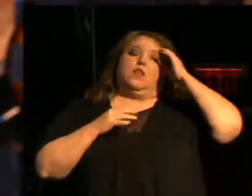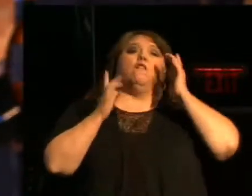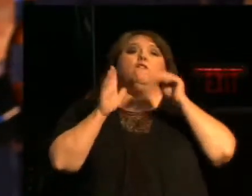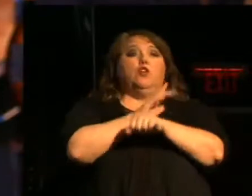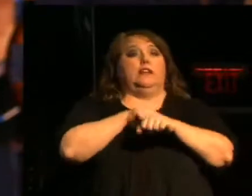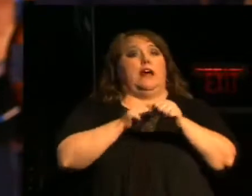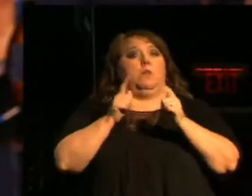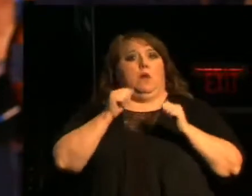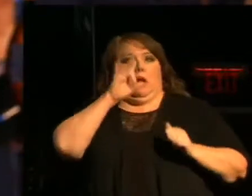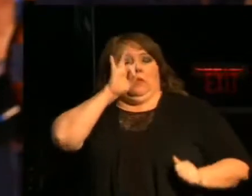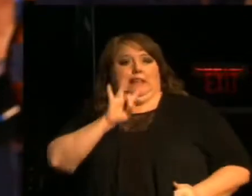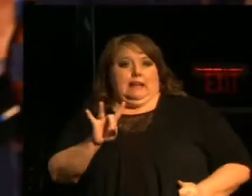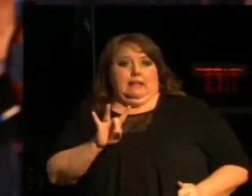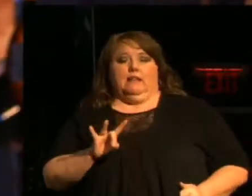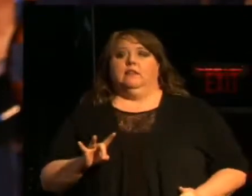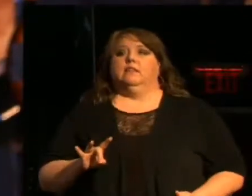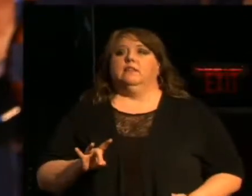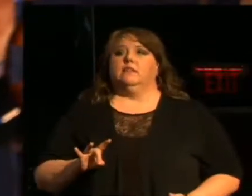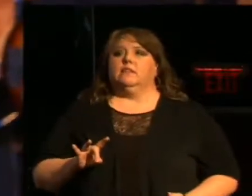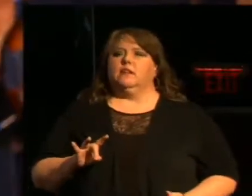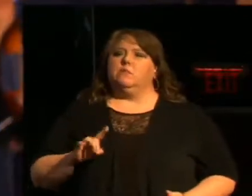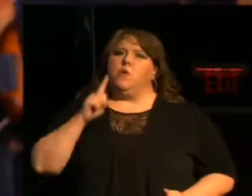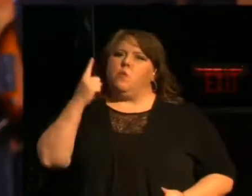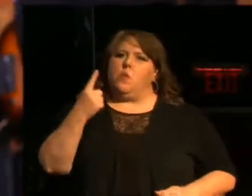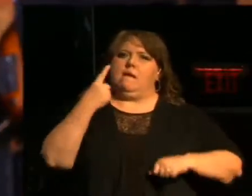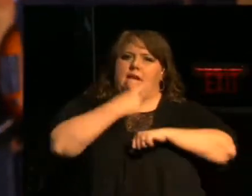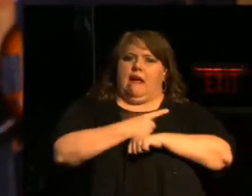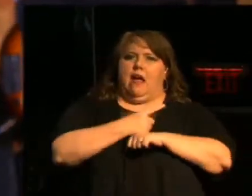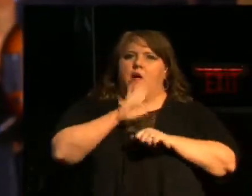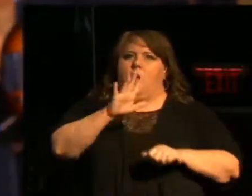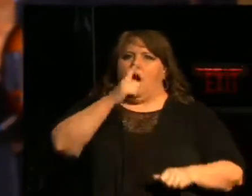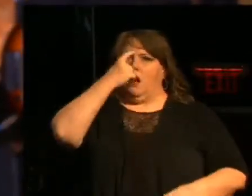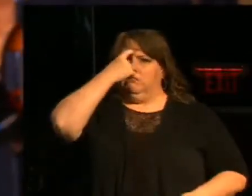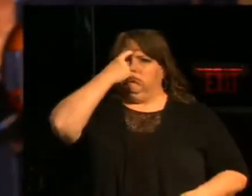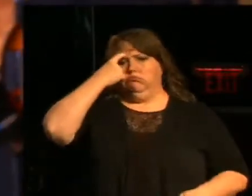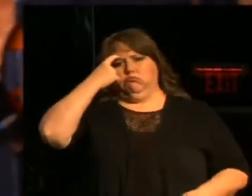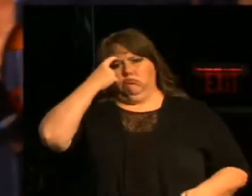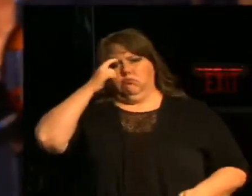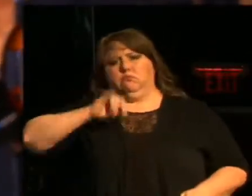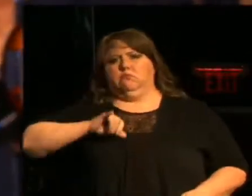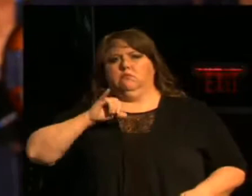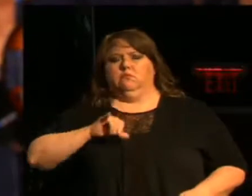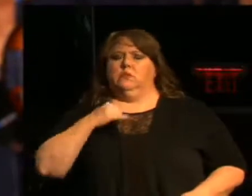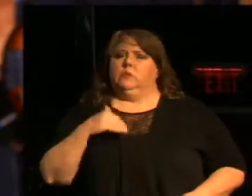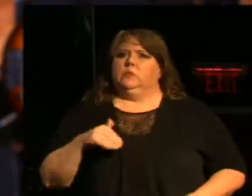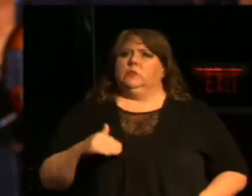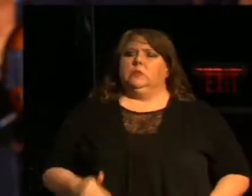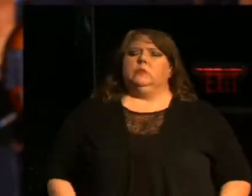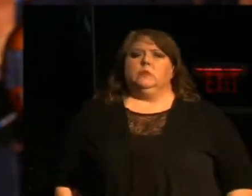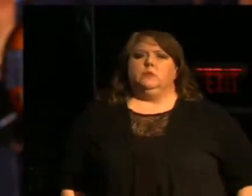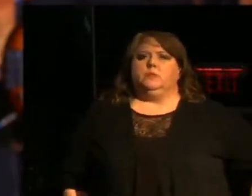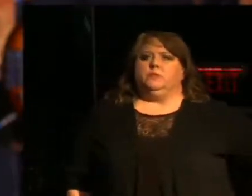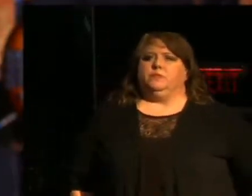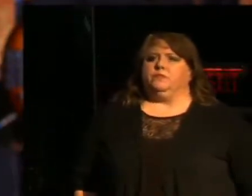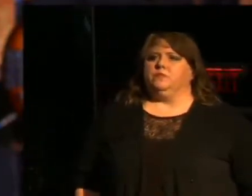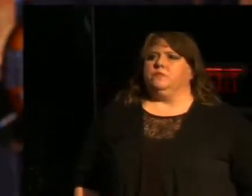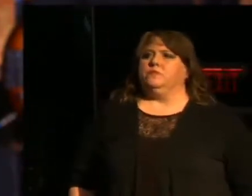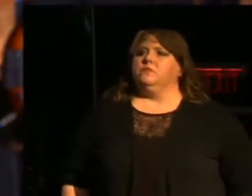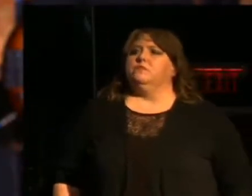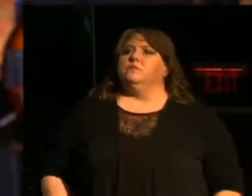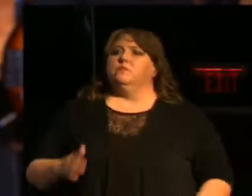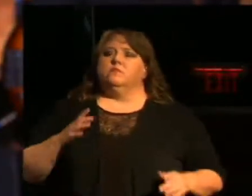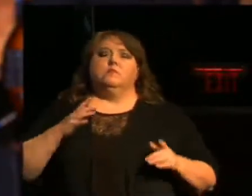So guys, I'm excited because y'all are going to help me today do my sermon. I'm excited. The whole band are here today to help me. We start a